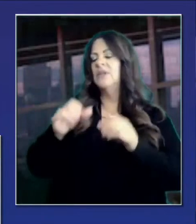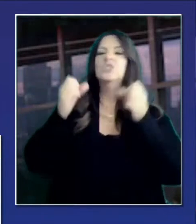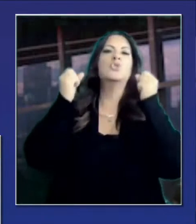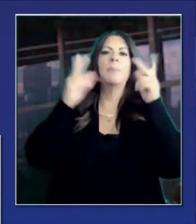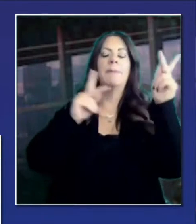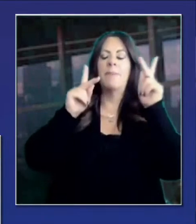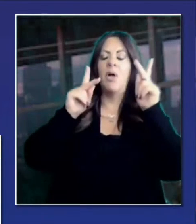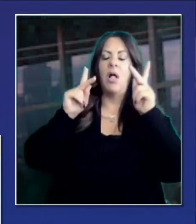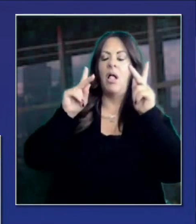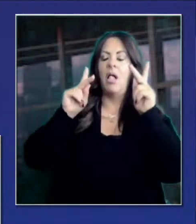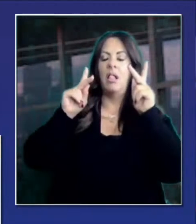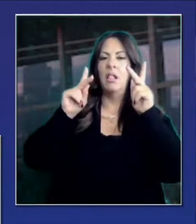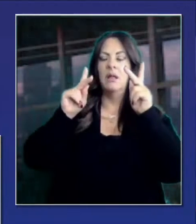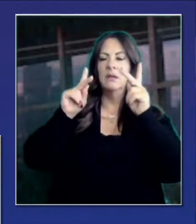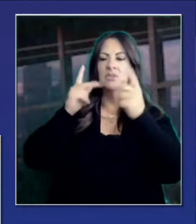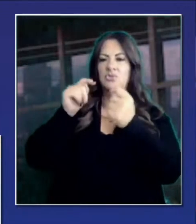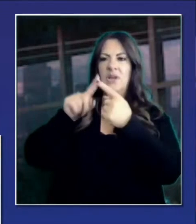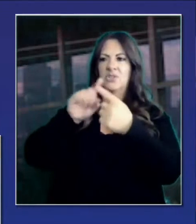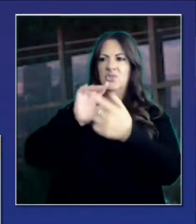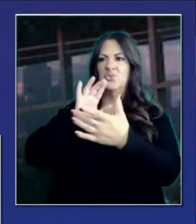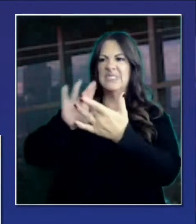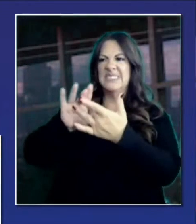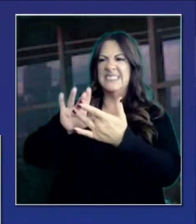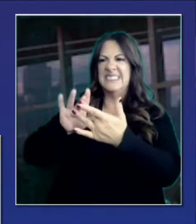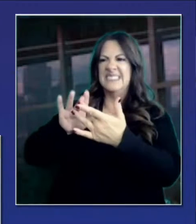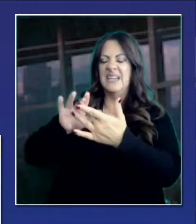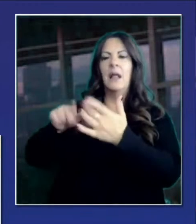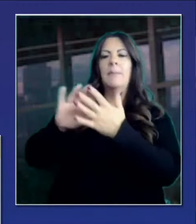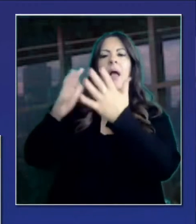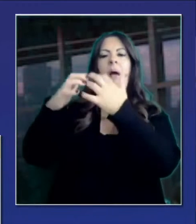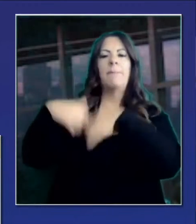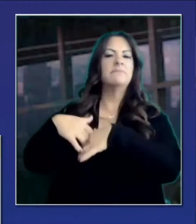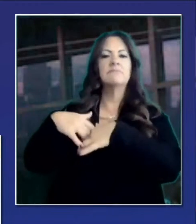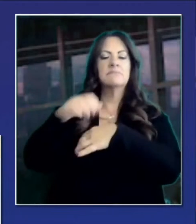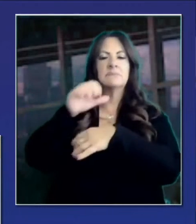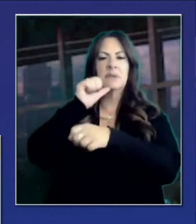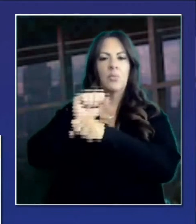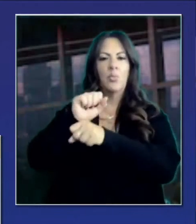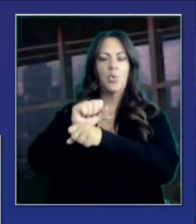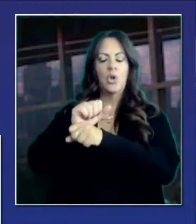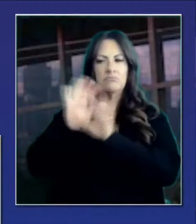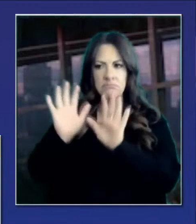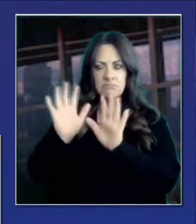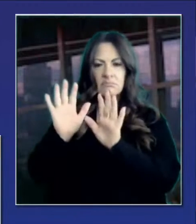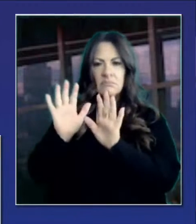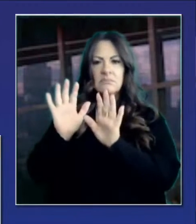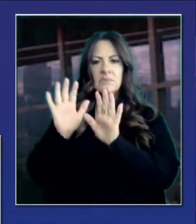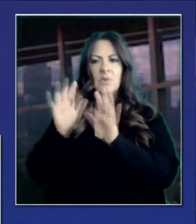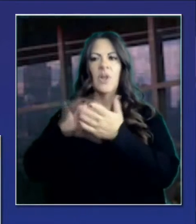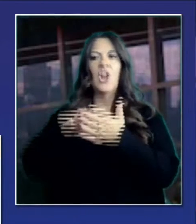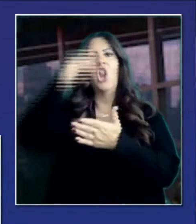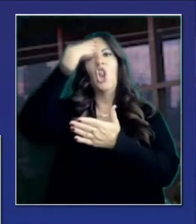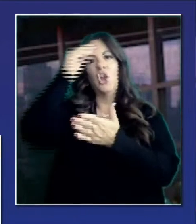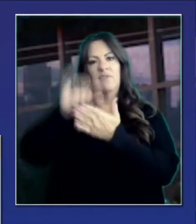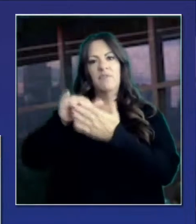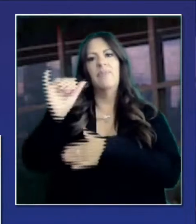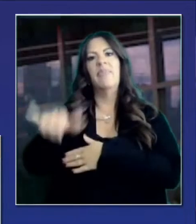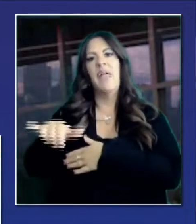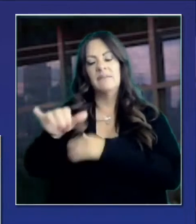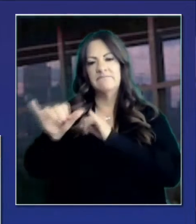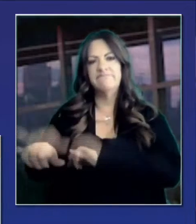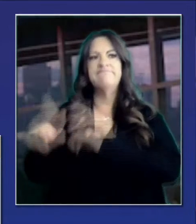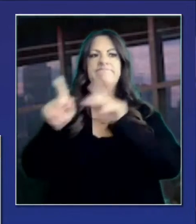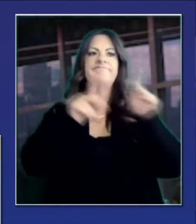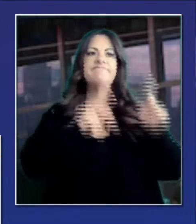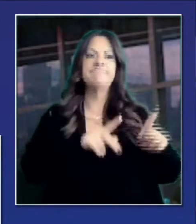overwhelmed. That's why we're limiting this, focusing it on this pilot in these two parts of the state. And